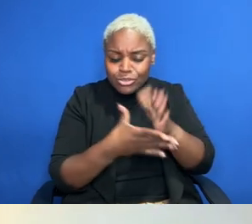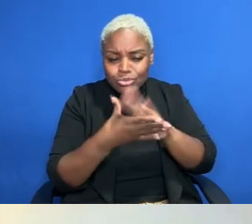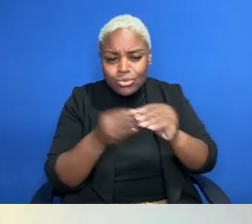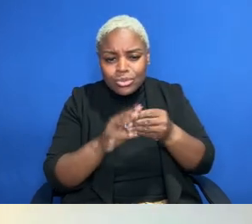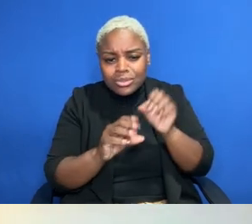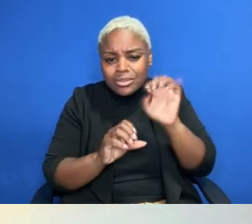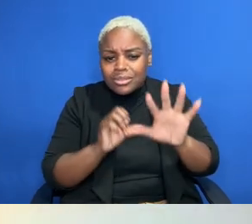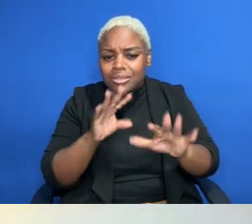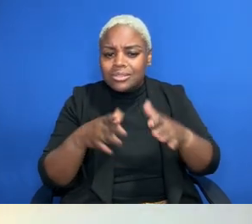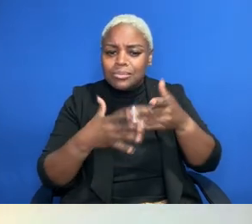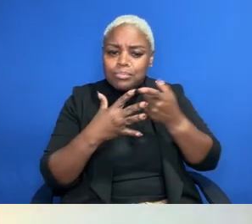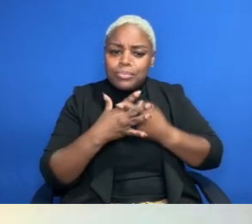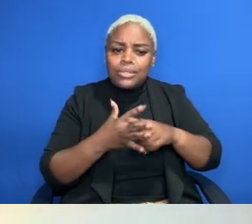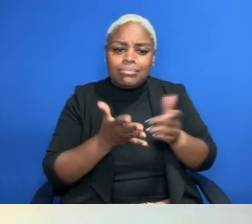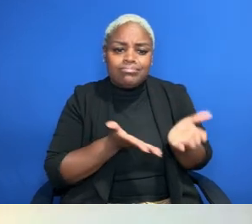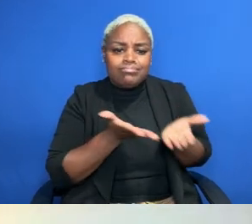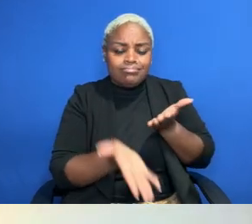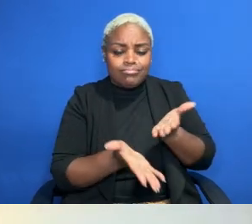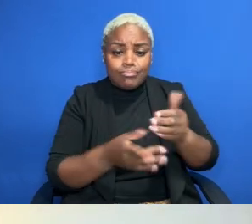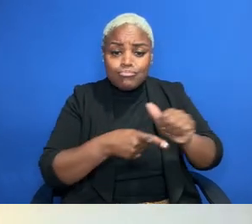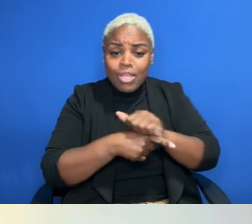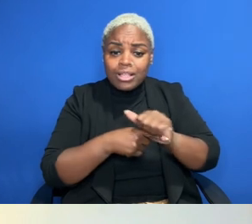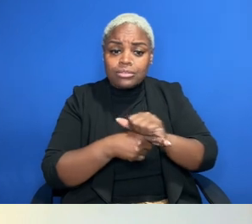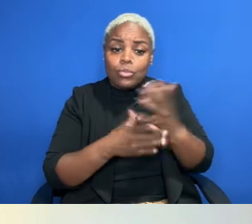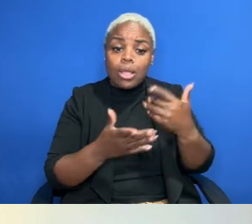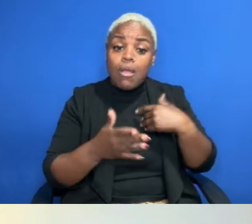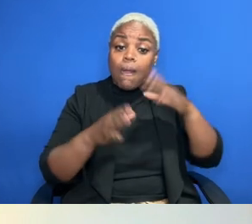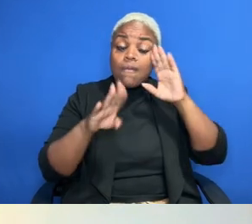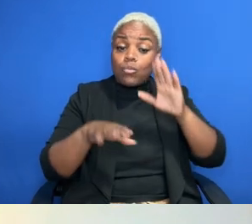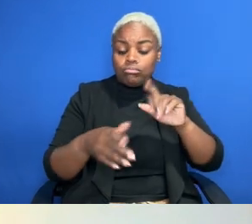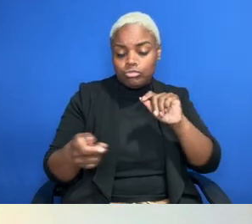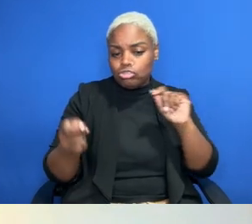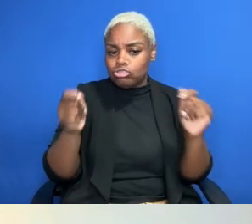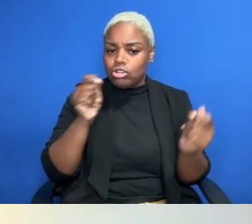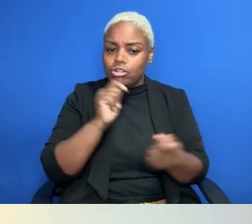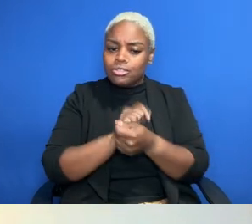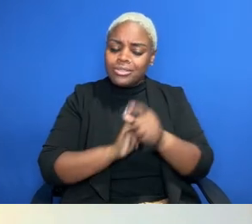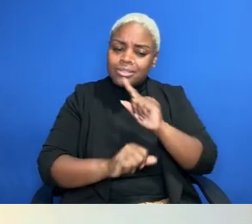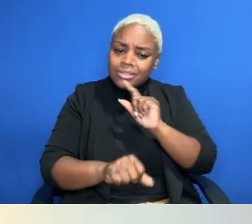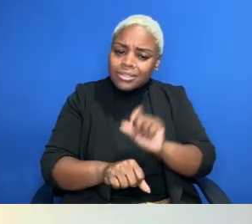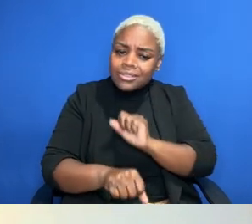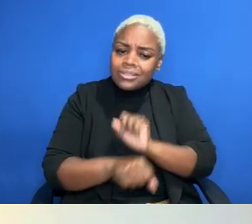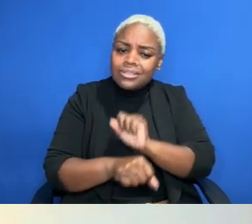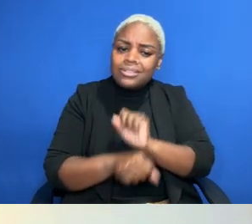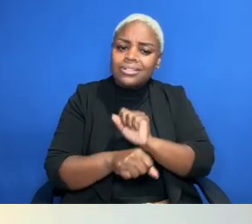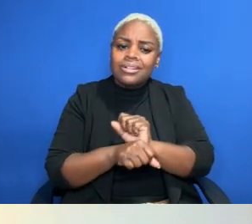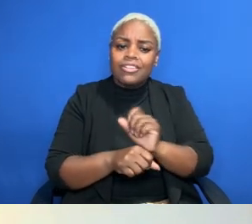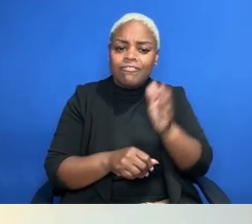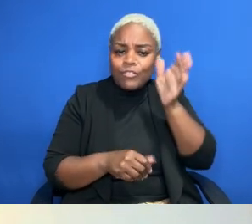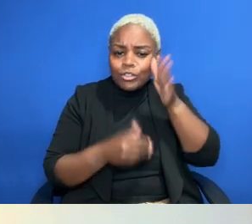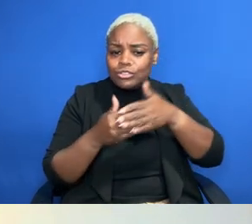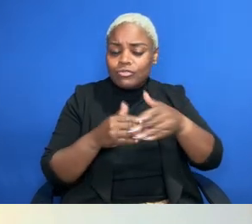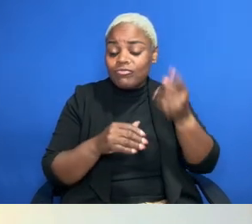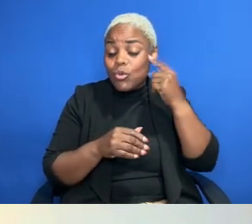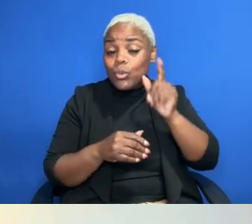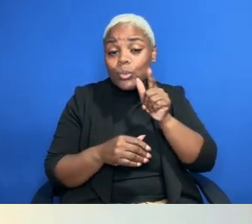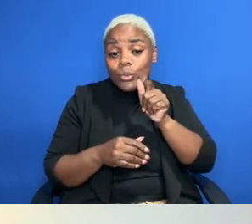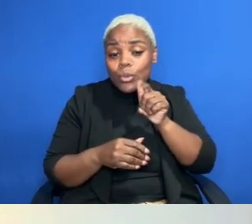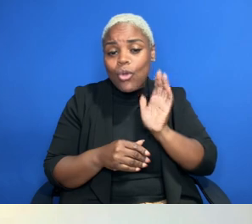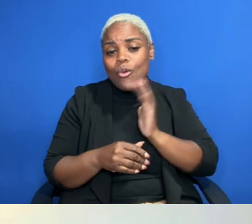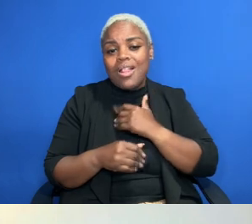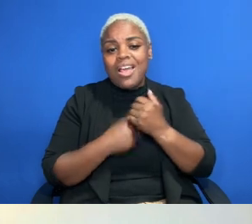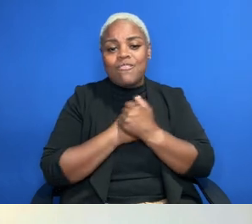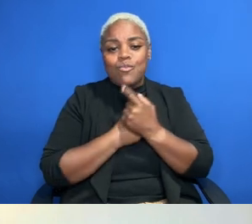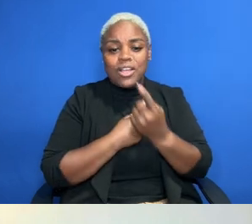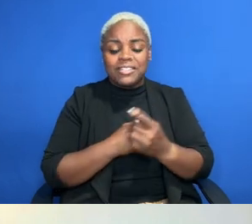our stories, and bringing these best practices to those who can hopefully really, you know, change the future for our